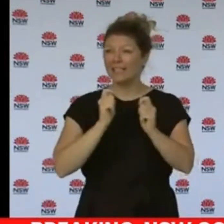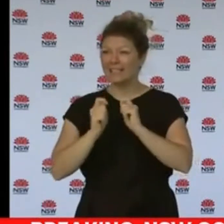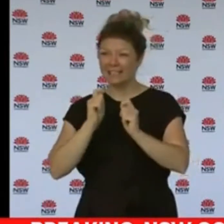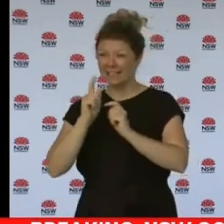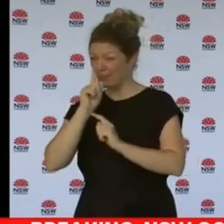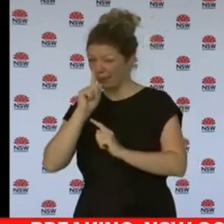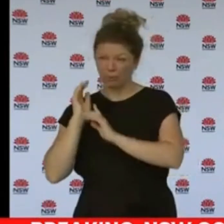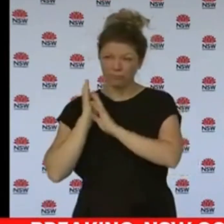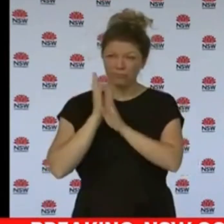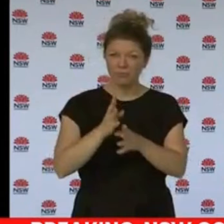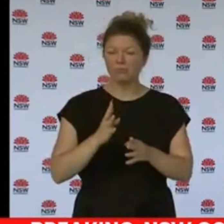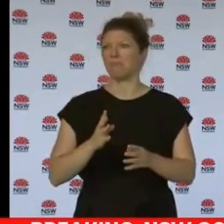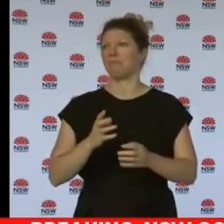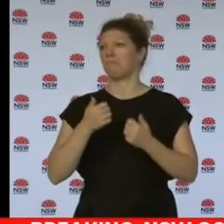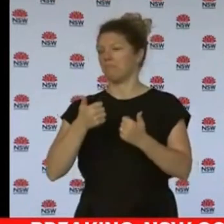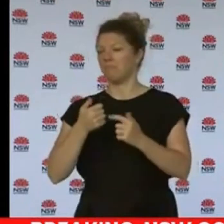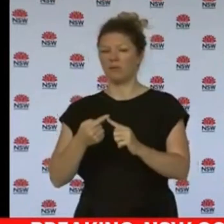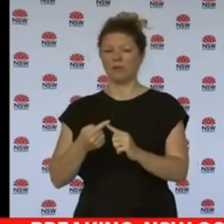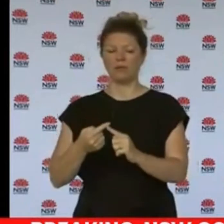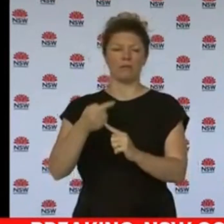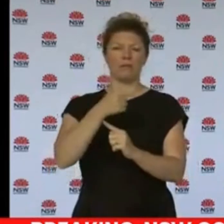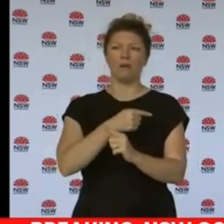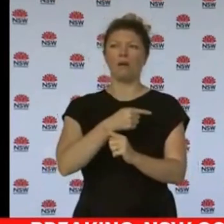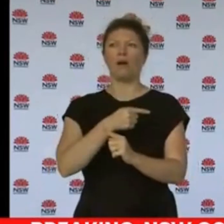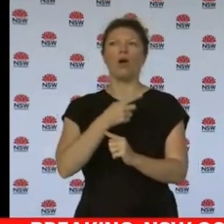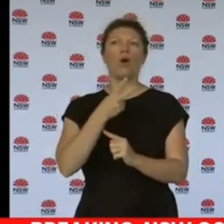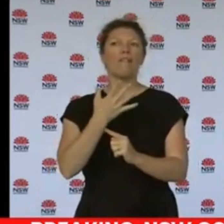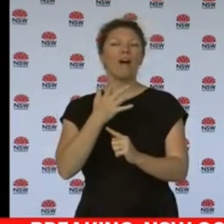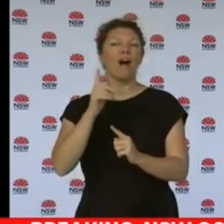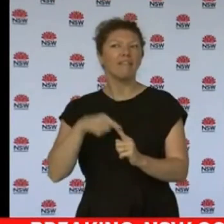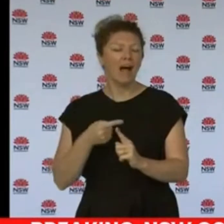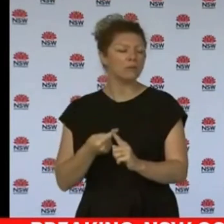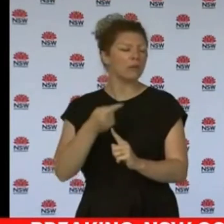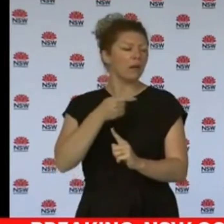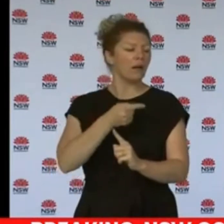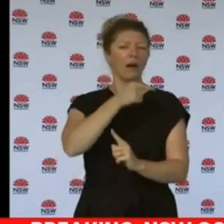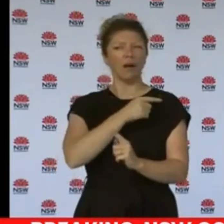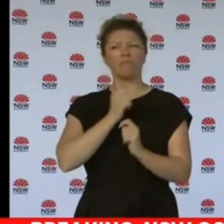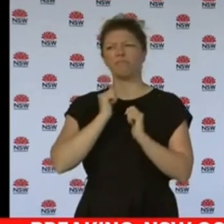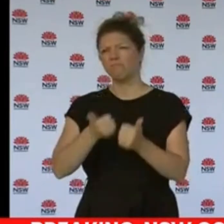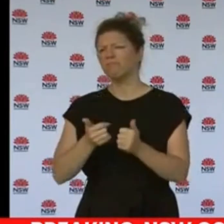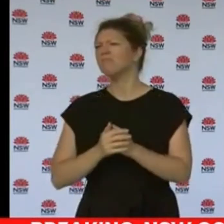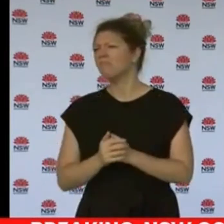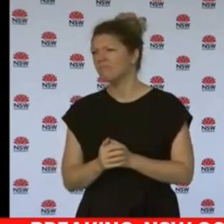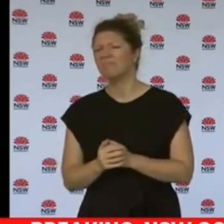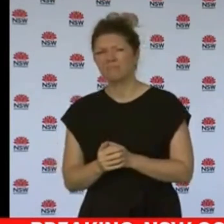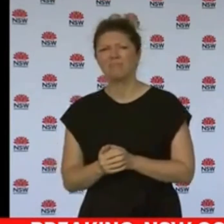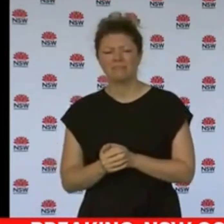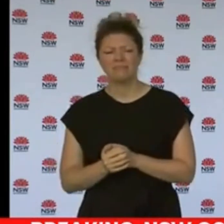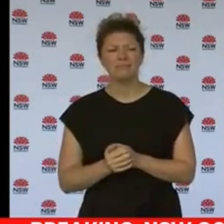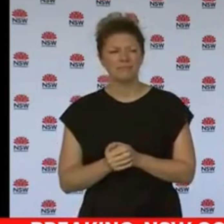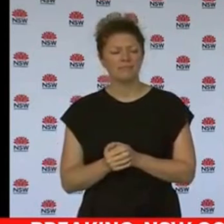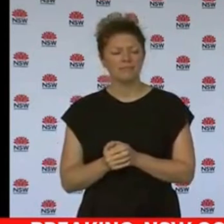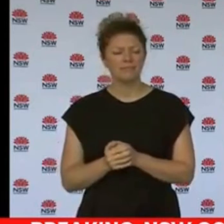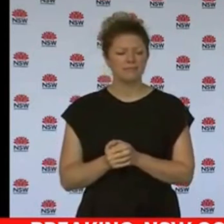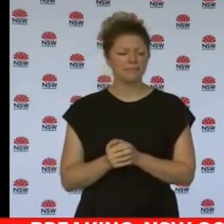23,763 tests performed, which was slightly higher than the 25,000 odd tests that were done in the previous days. As the Premier